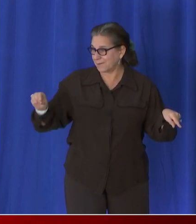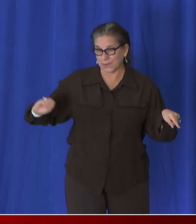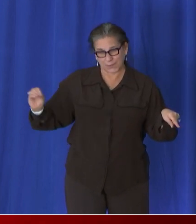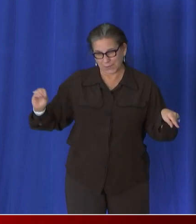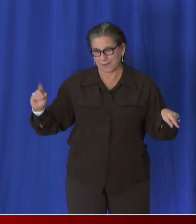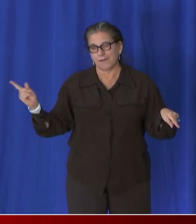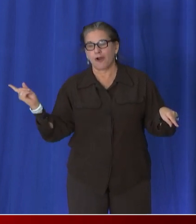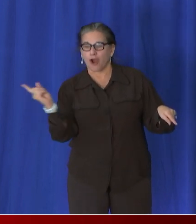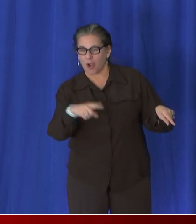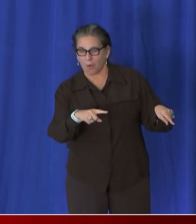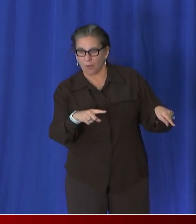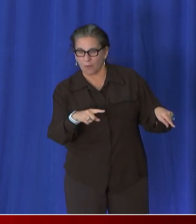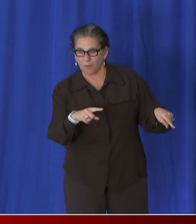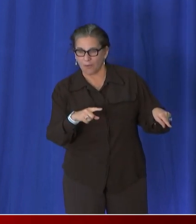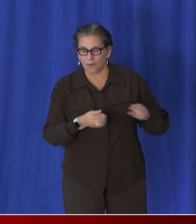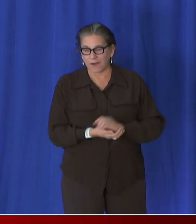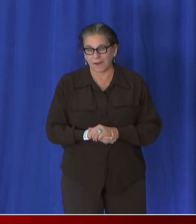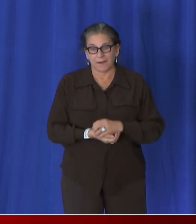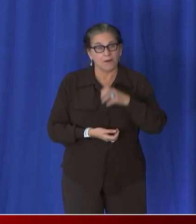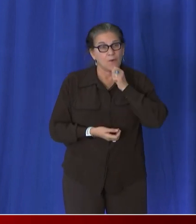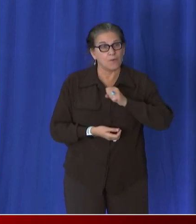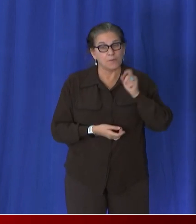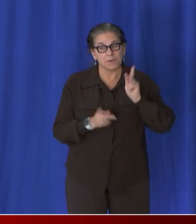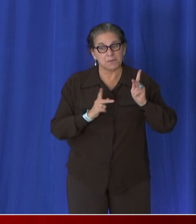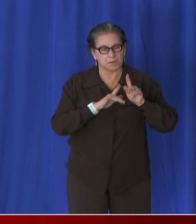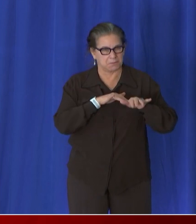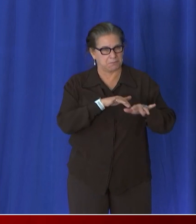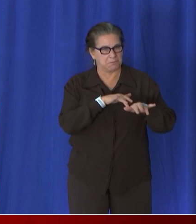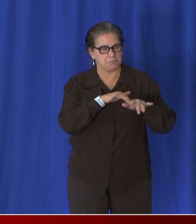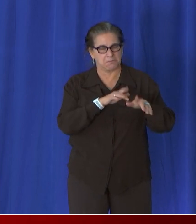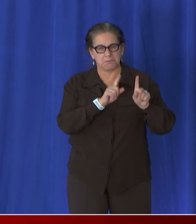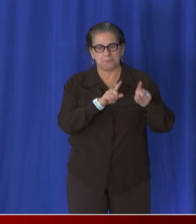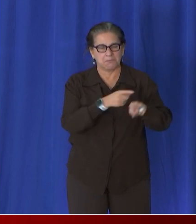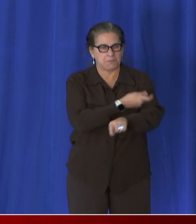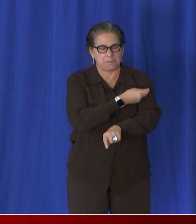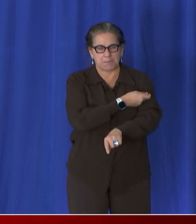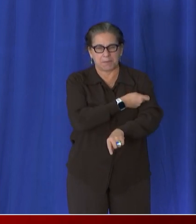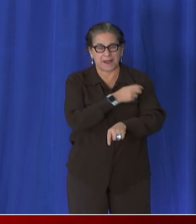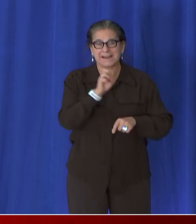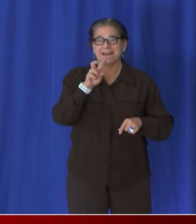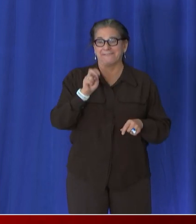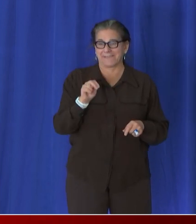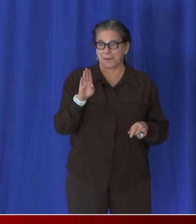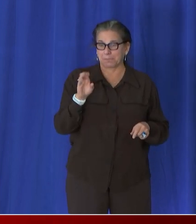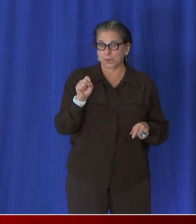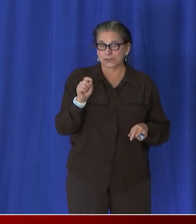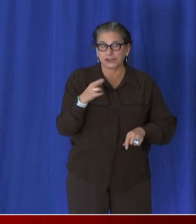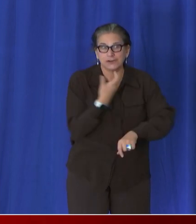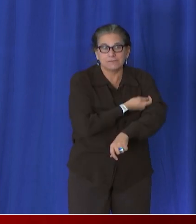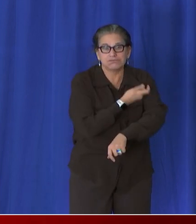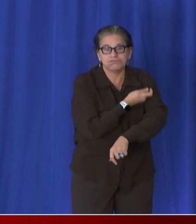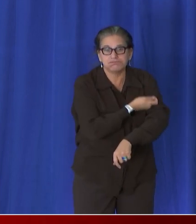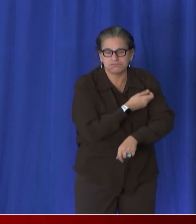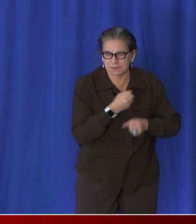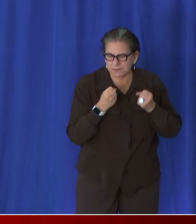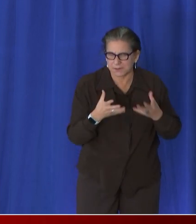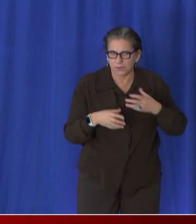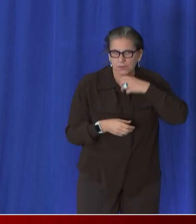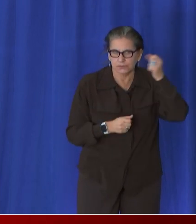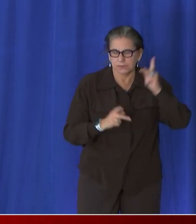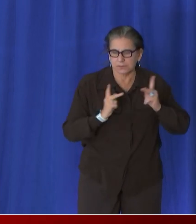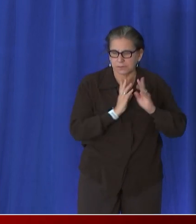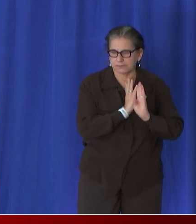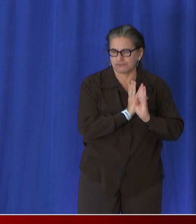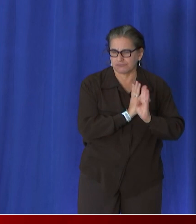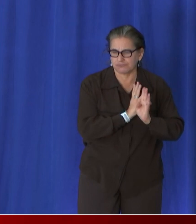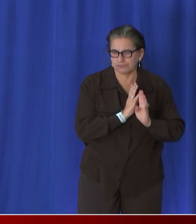answered the call on the slide with the boosters. We've seen that the seniors have answered our call and gotten boosted, but we're not high